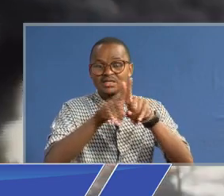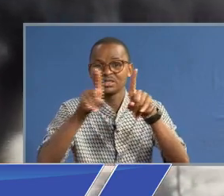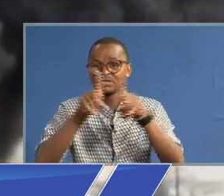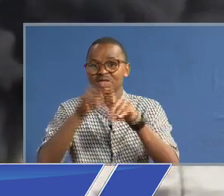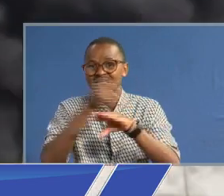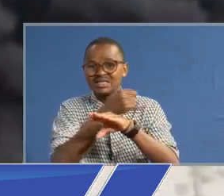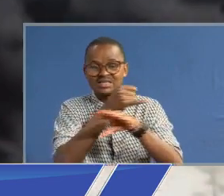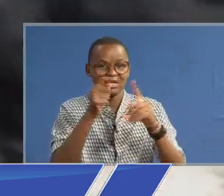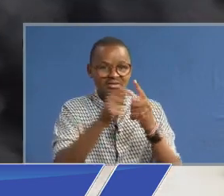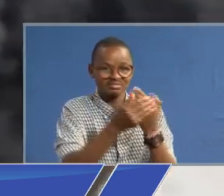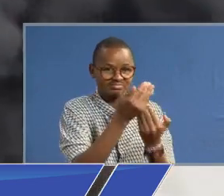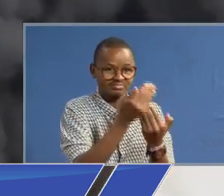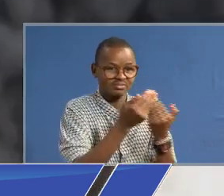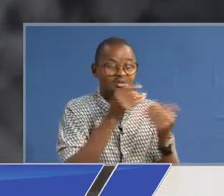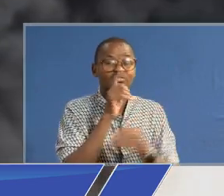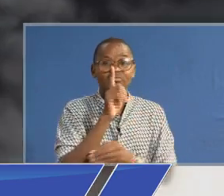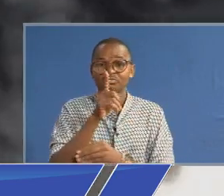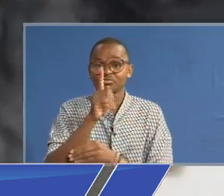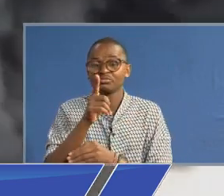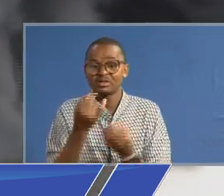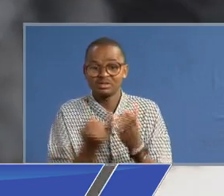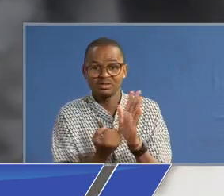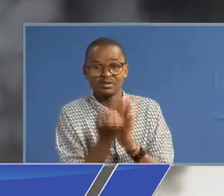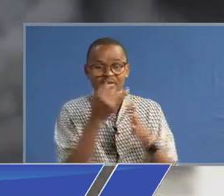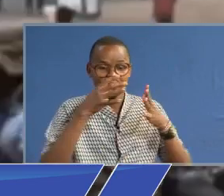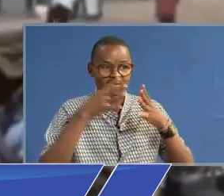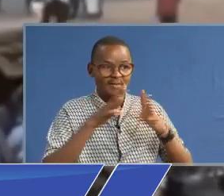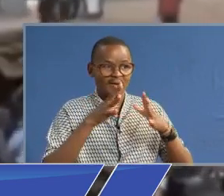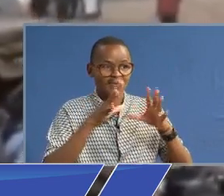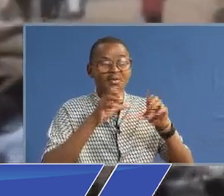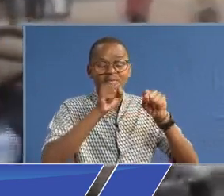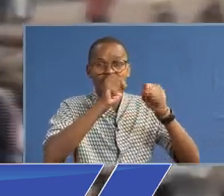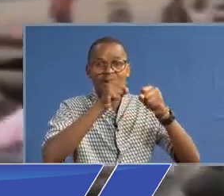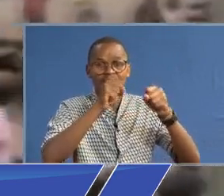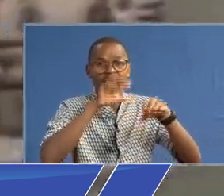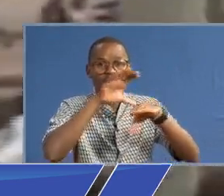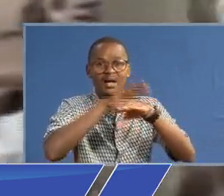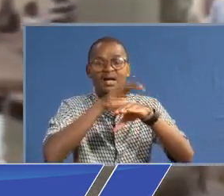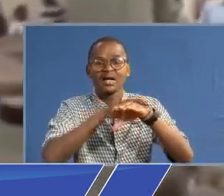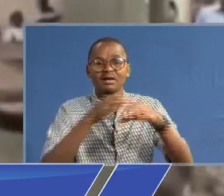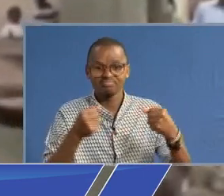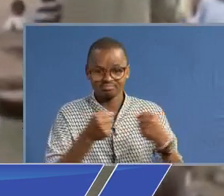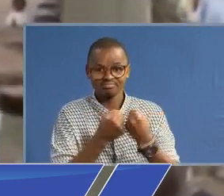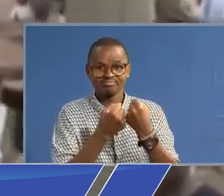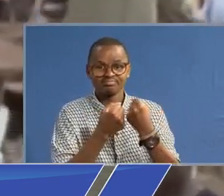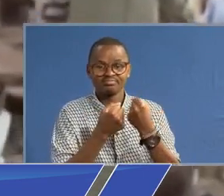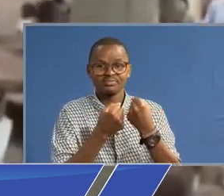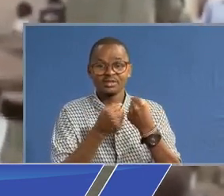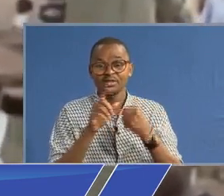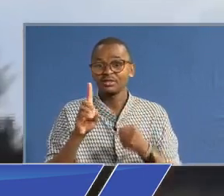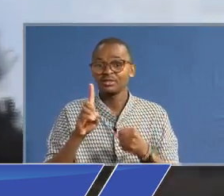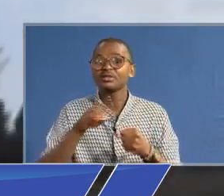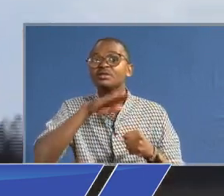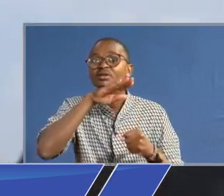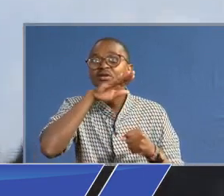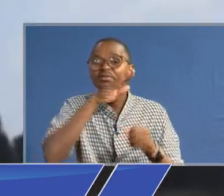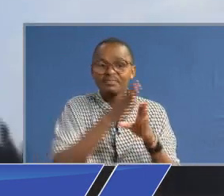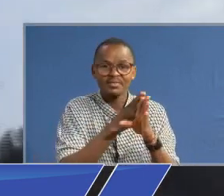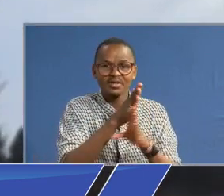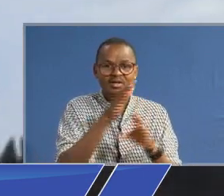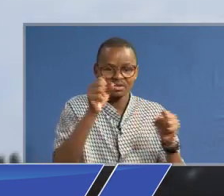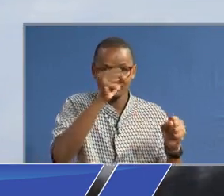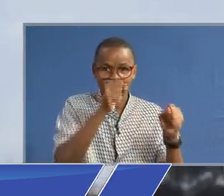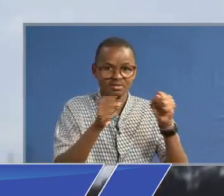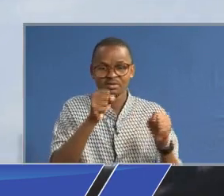for injuries. He warned that the toll could rise, with victims possibly trapped under the truck. Mtafungwa said the dead were mainly drivers